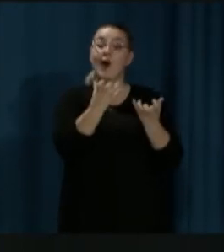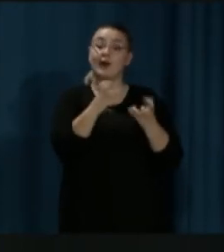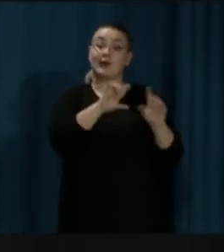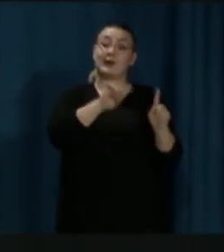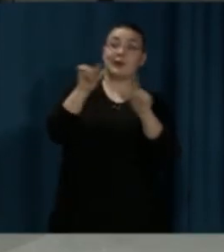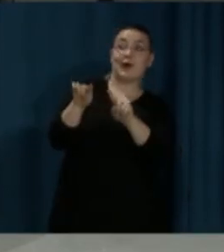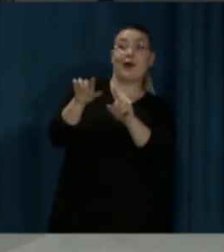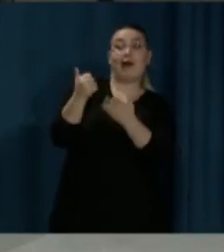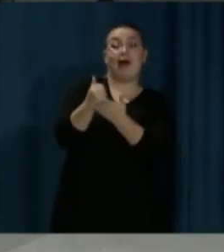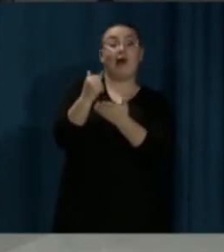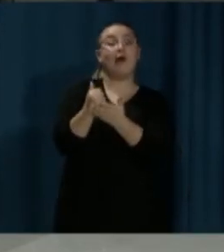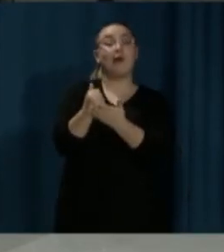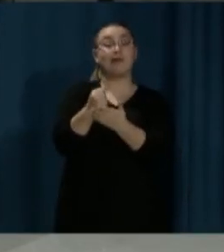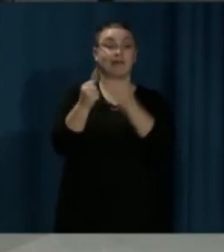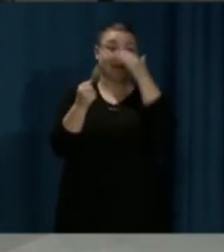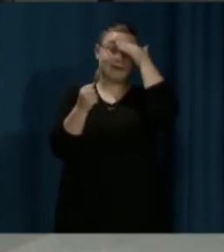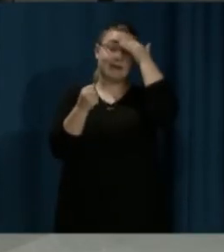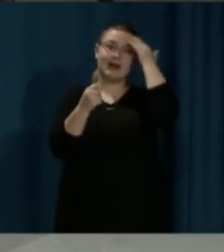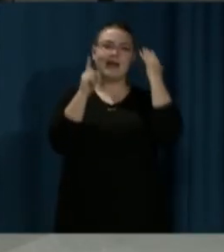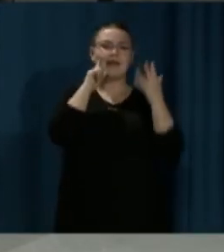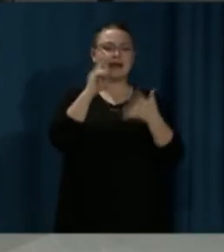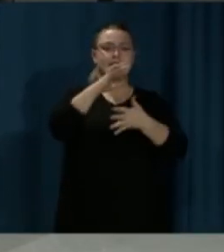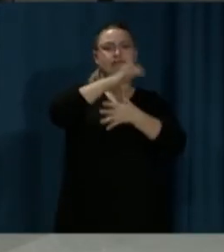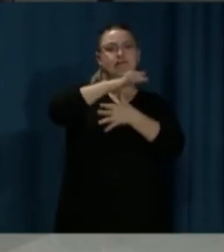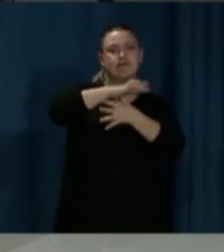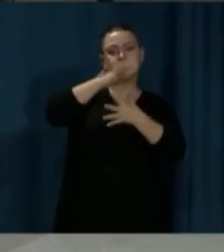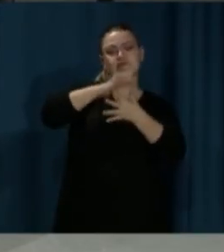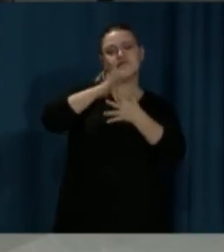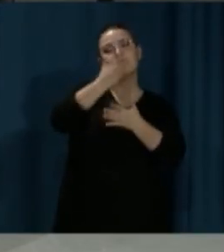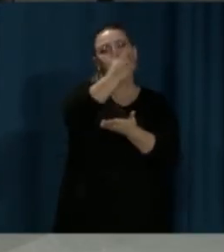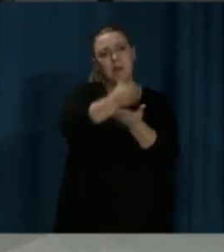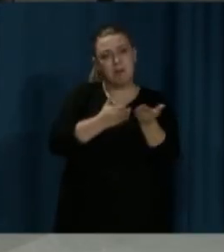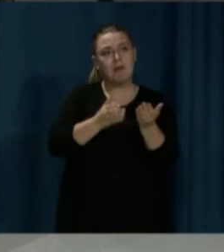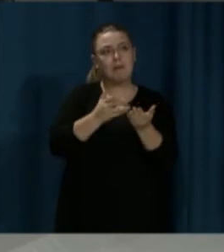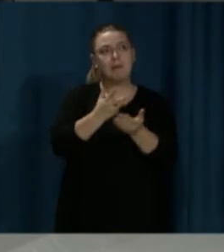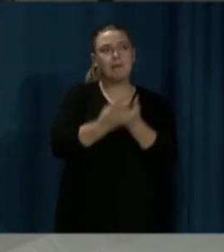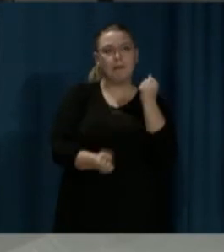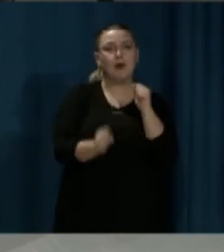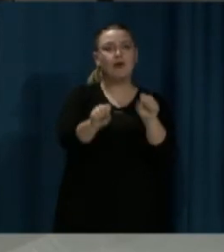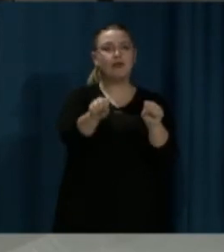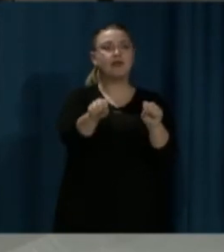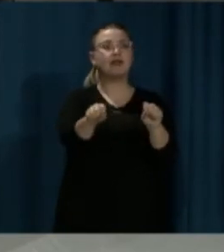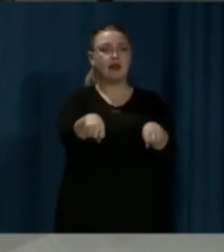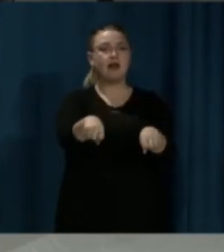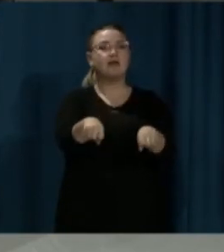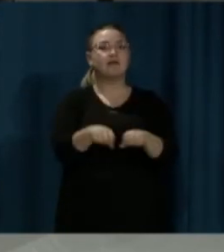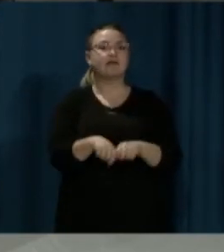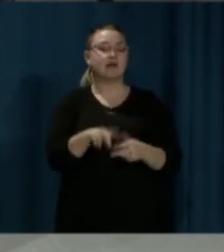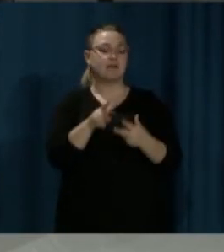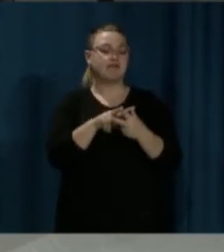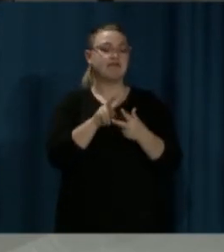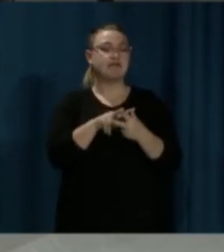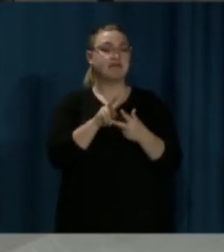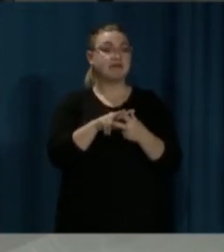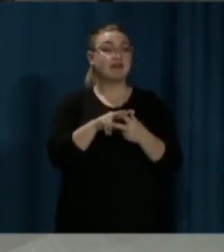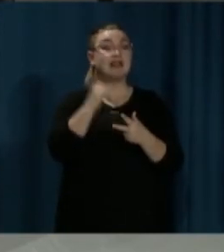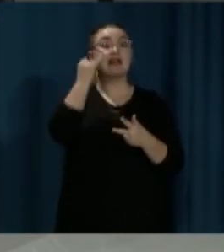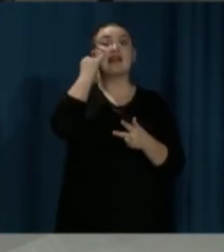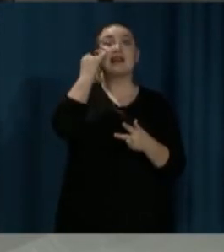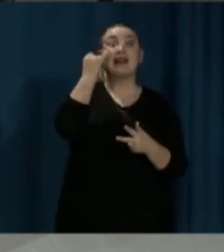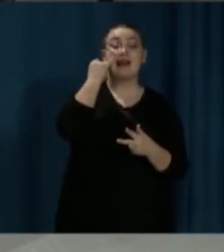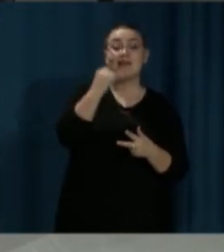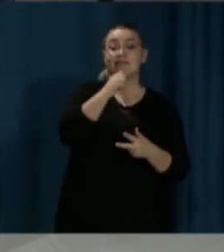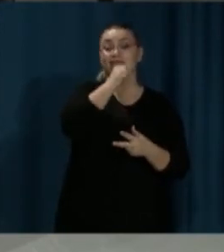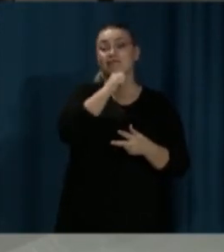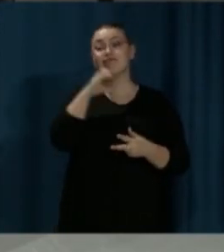pretty sure that seniors, it could be juniors and seniors, are made available to be able to do that. But even if you're a senior